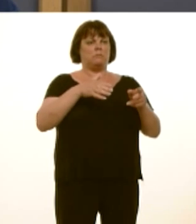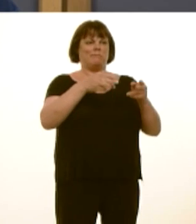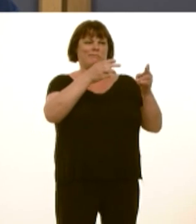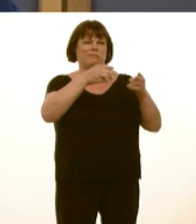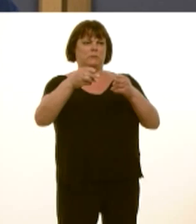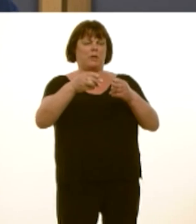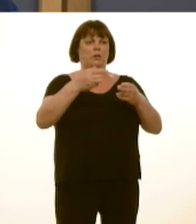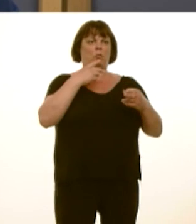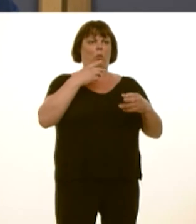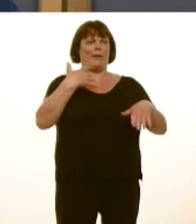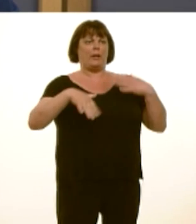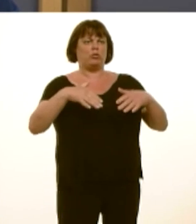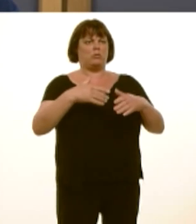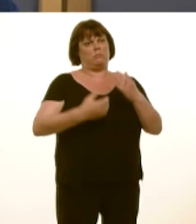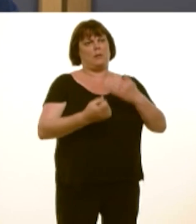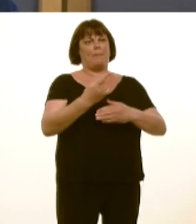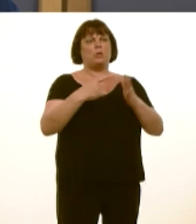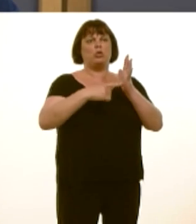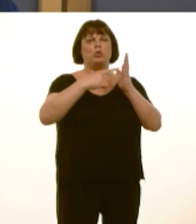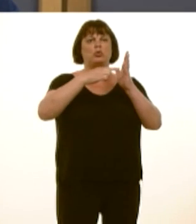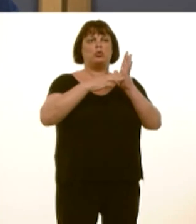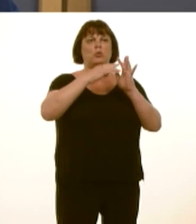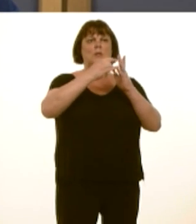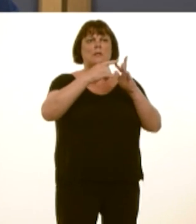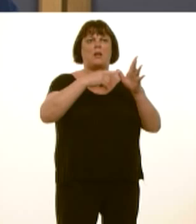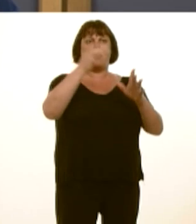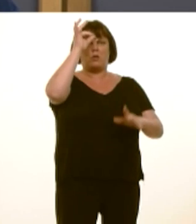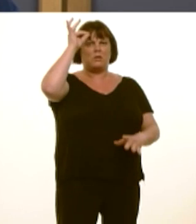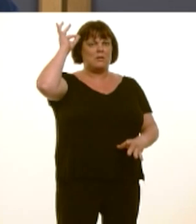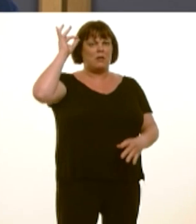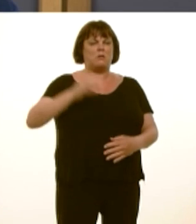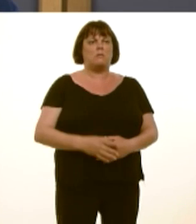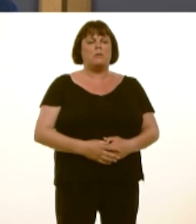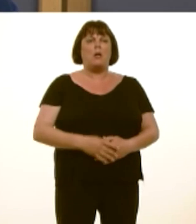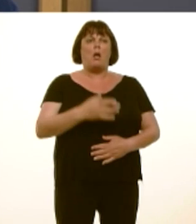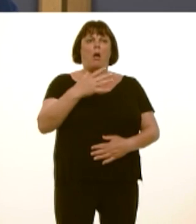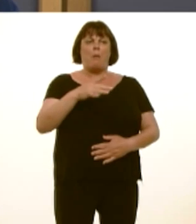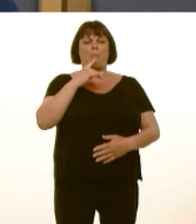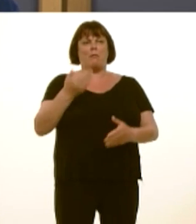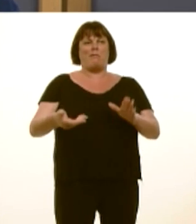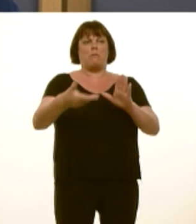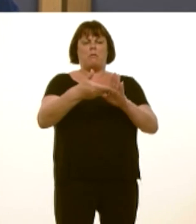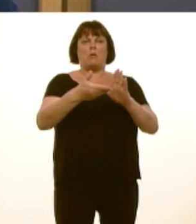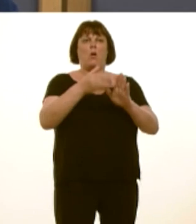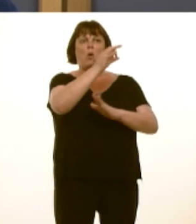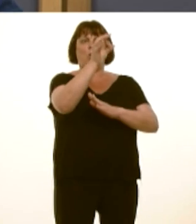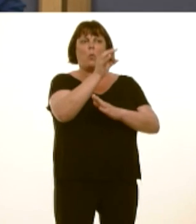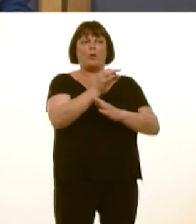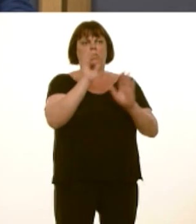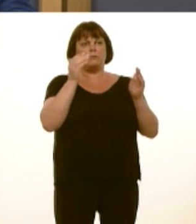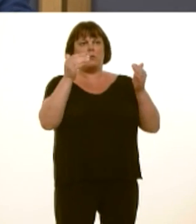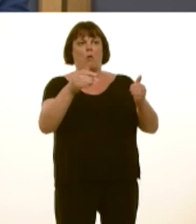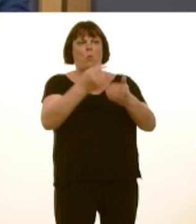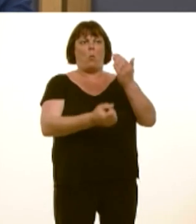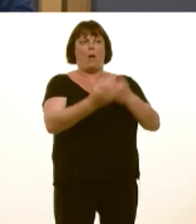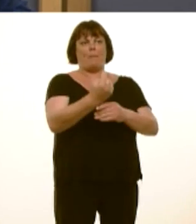in Tunisia. And I have accepted an urgent question on this matter under Standing Order 12.66, and I call on Andrew Artie-Davis